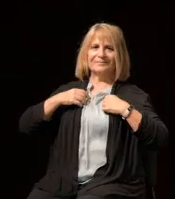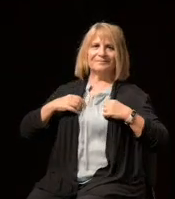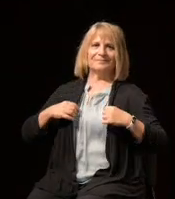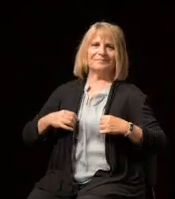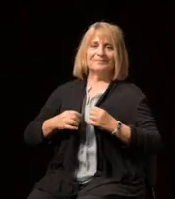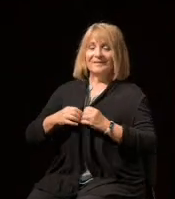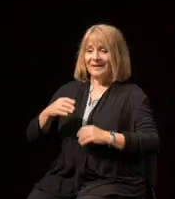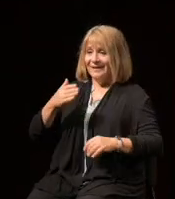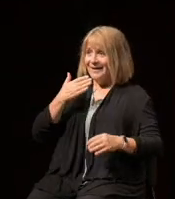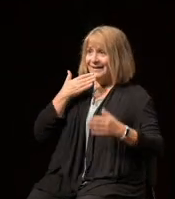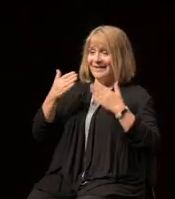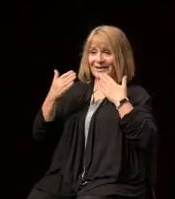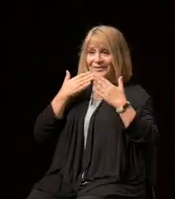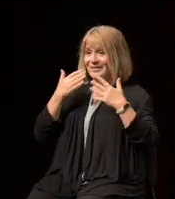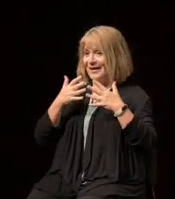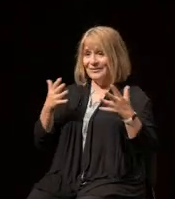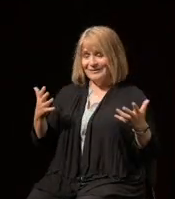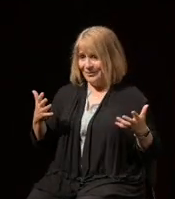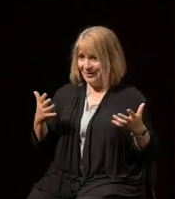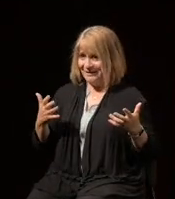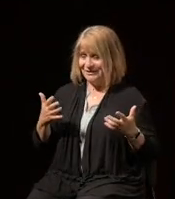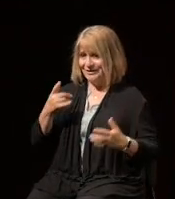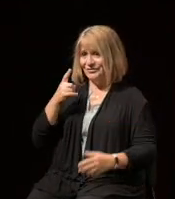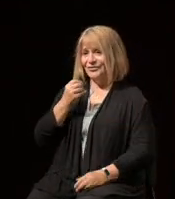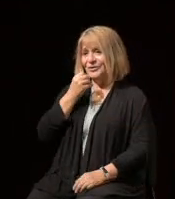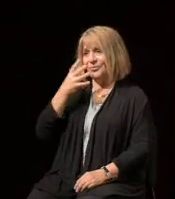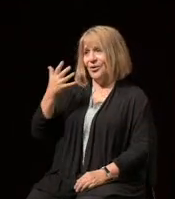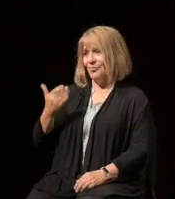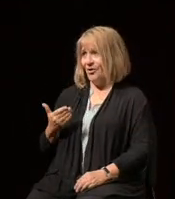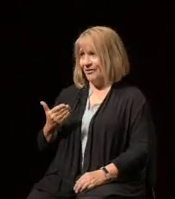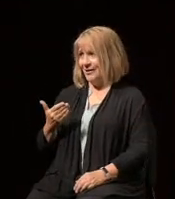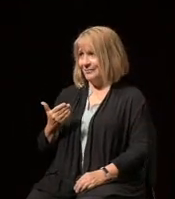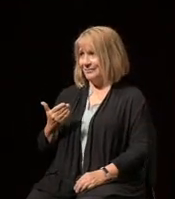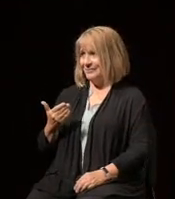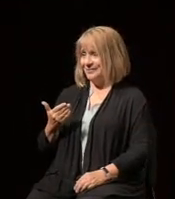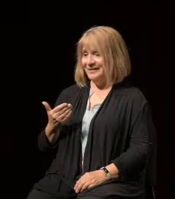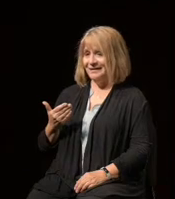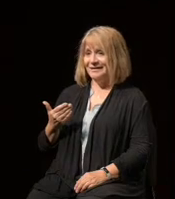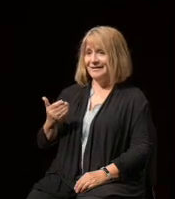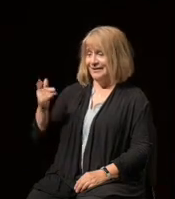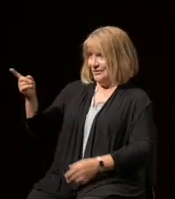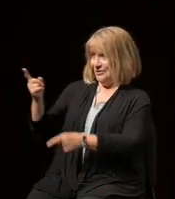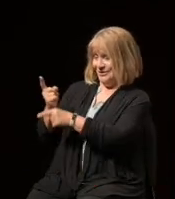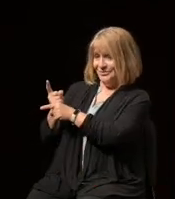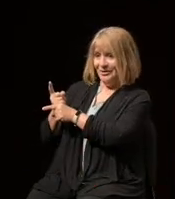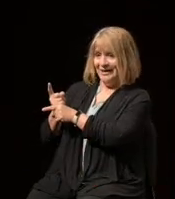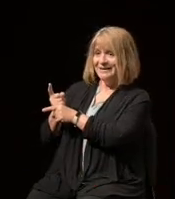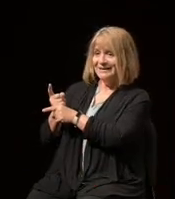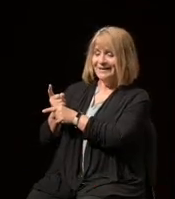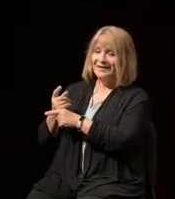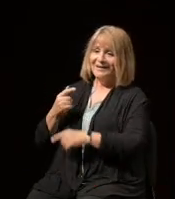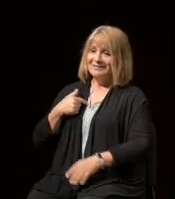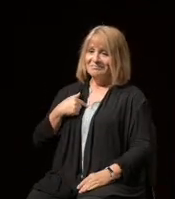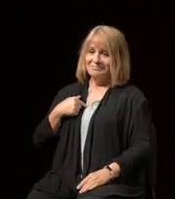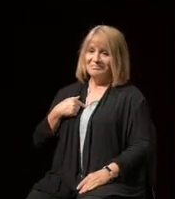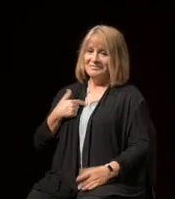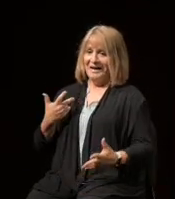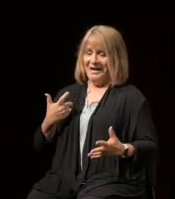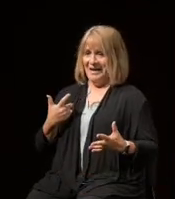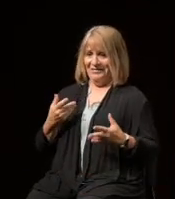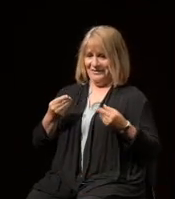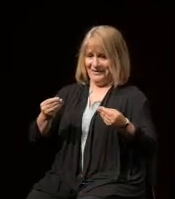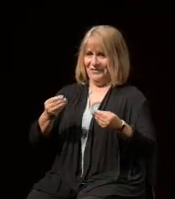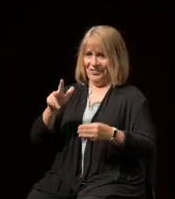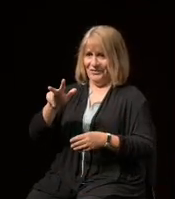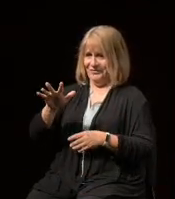Thank you. Thank you so much for that warm welcome. She's right, I have dedicated 35 years of my